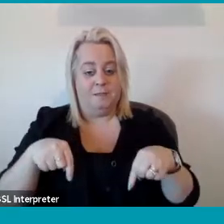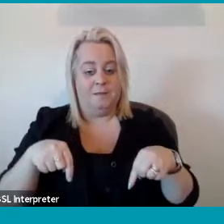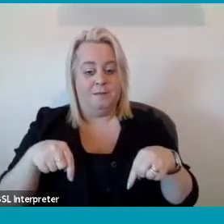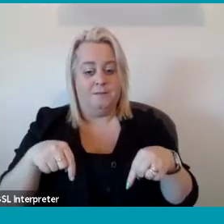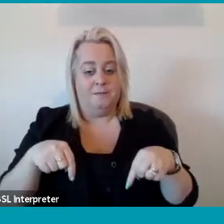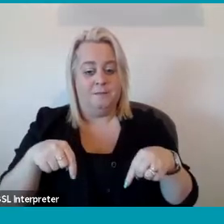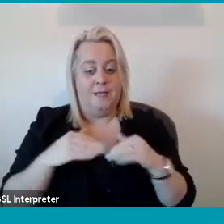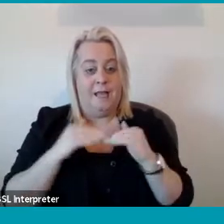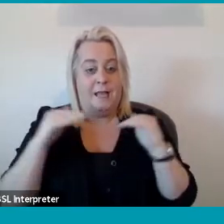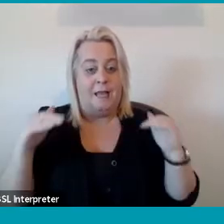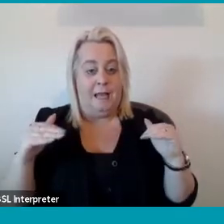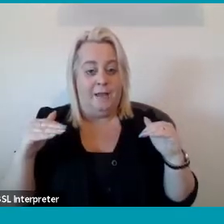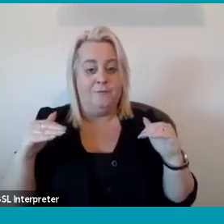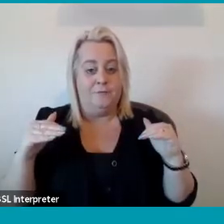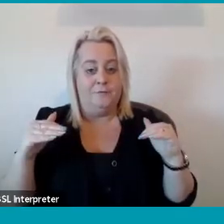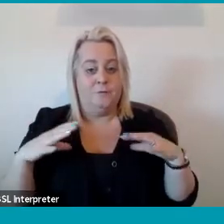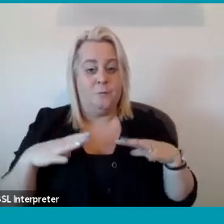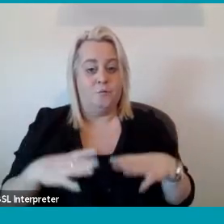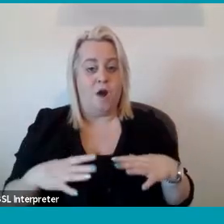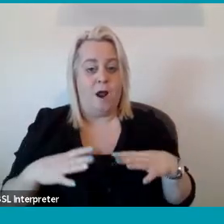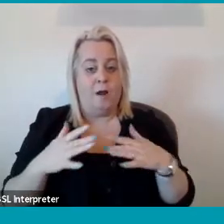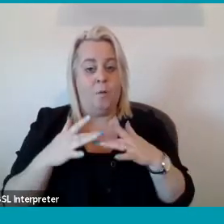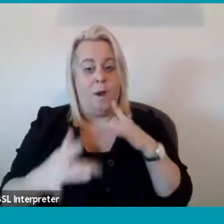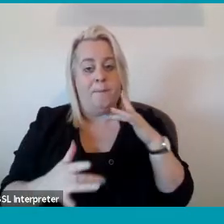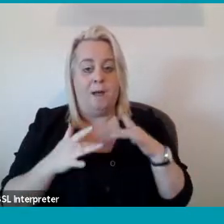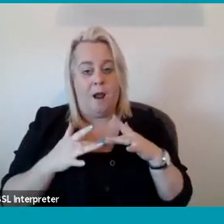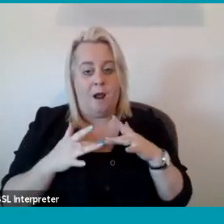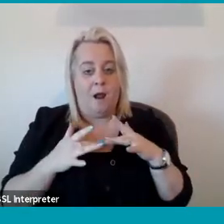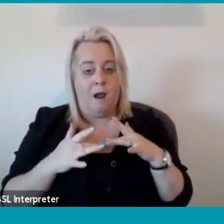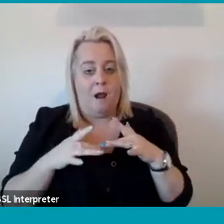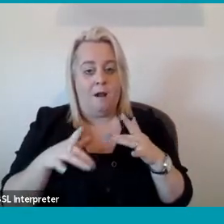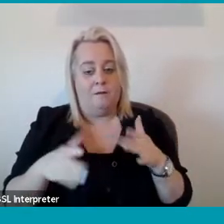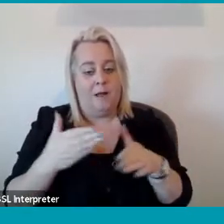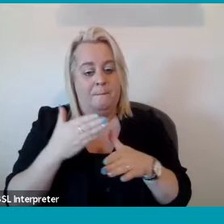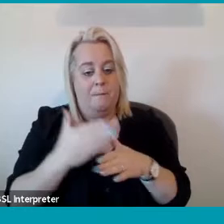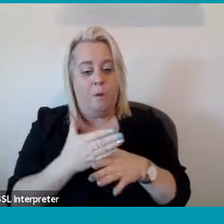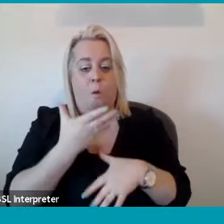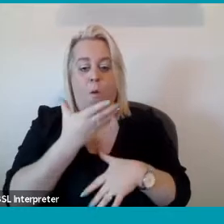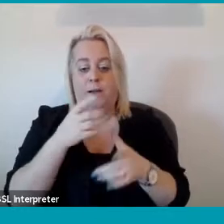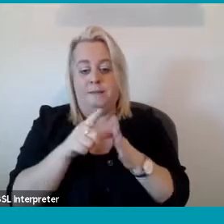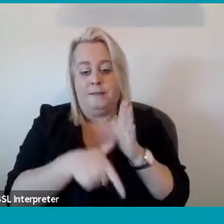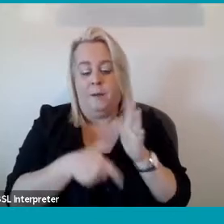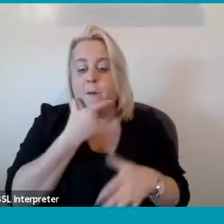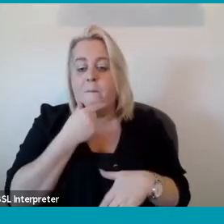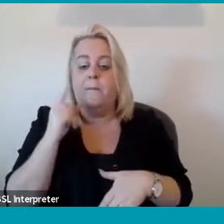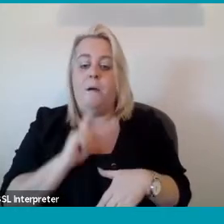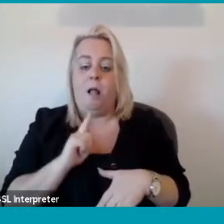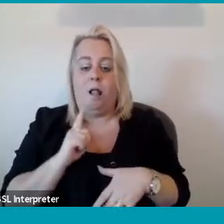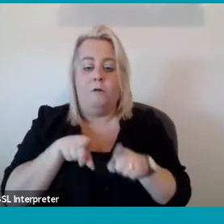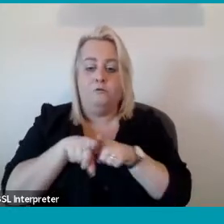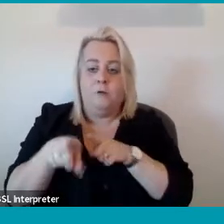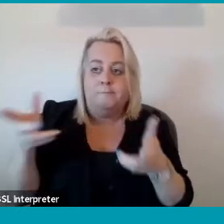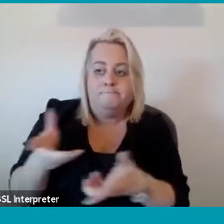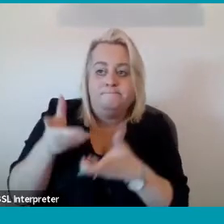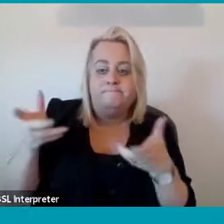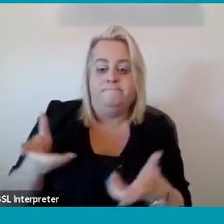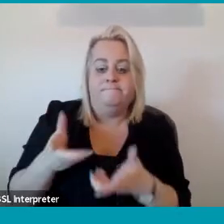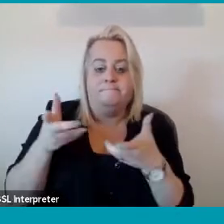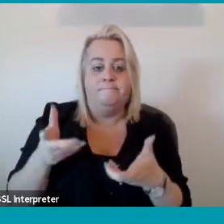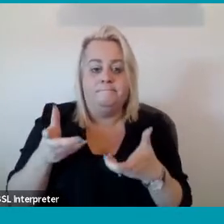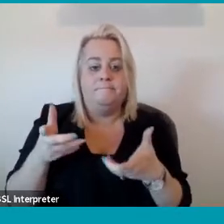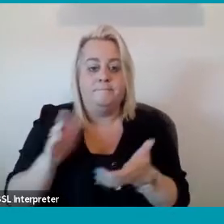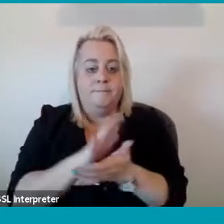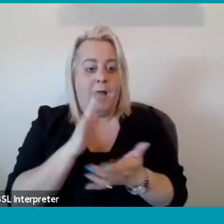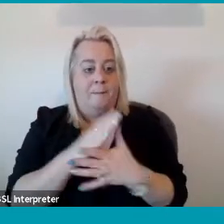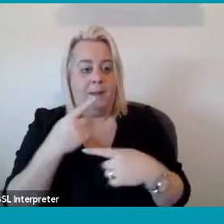Evenbreak webinar today on the benefits of employing disabled people. Great to see so many of you here. This is a series of